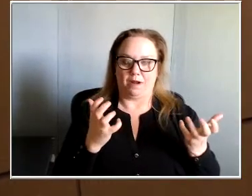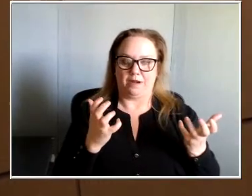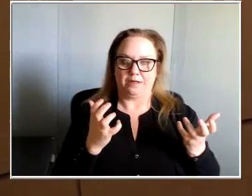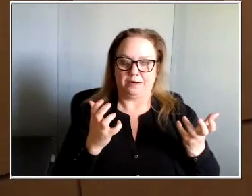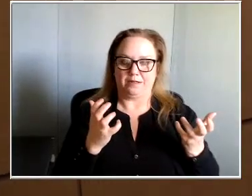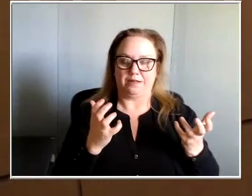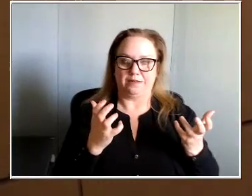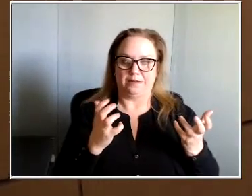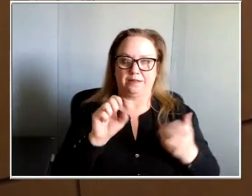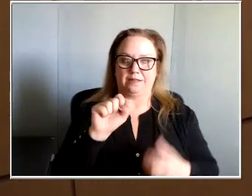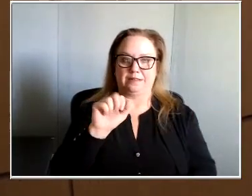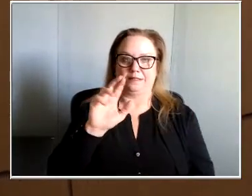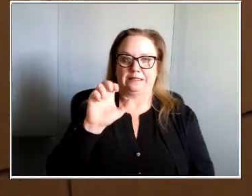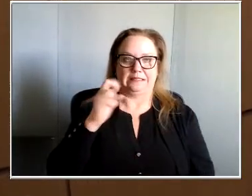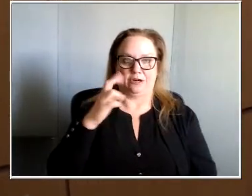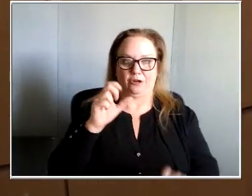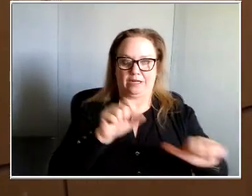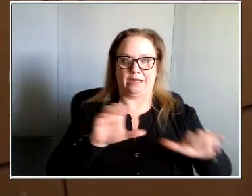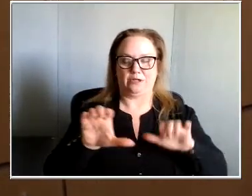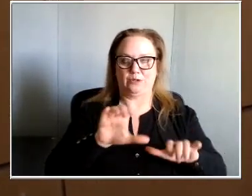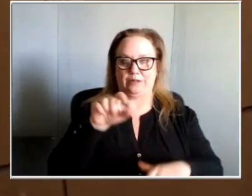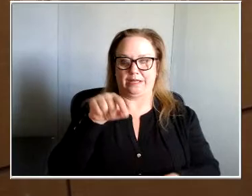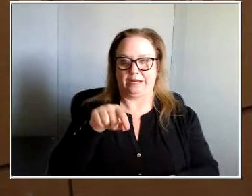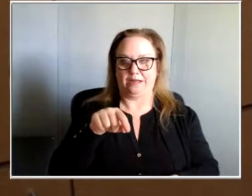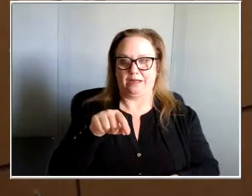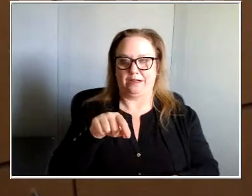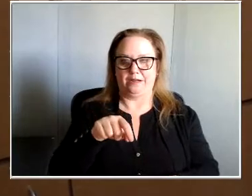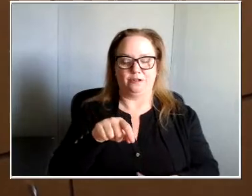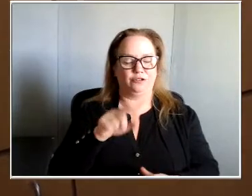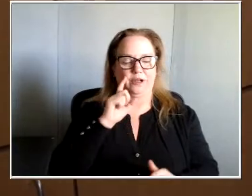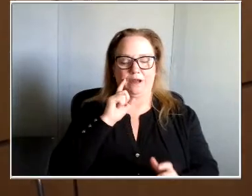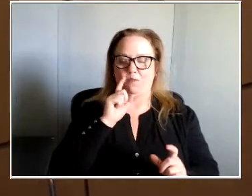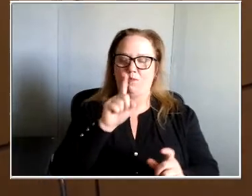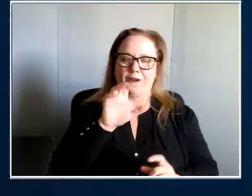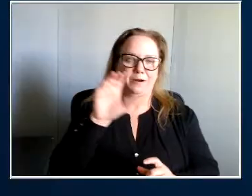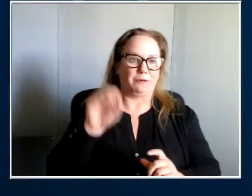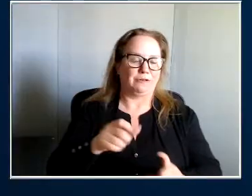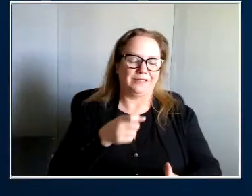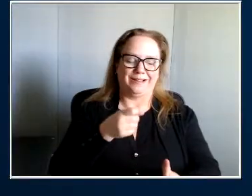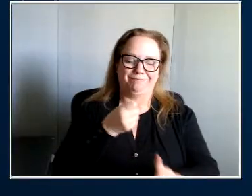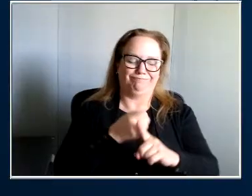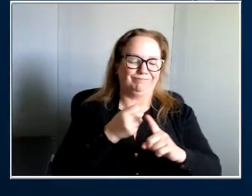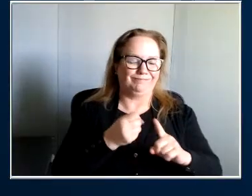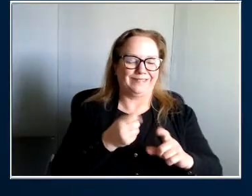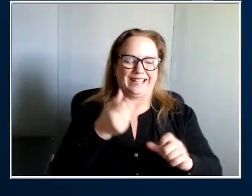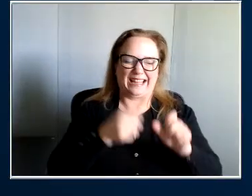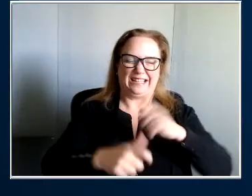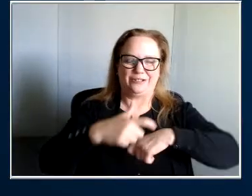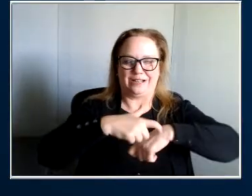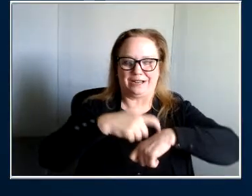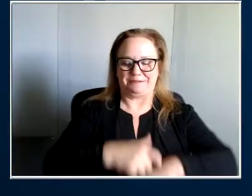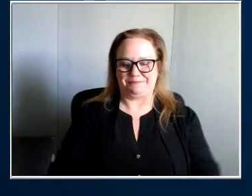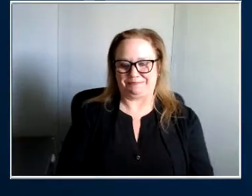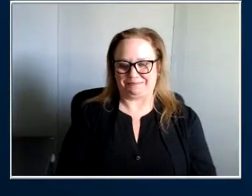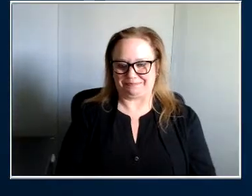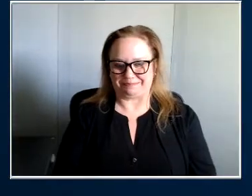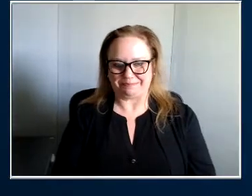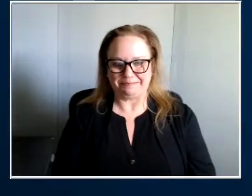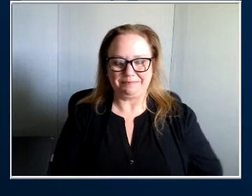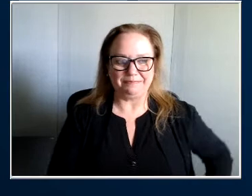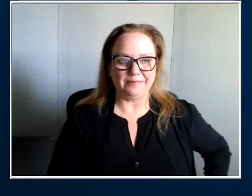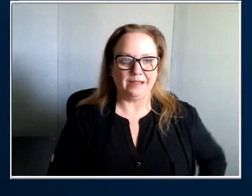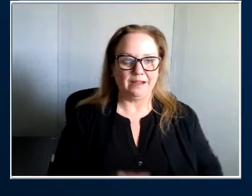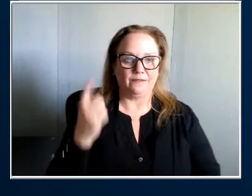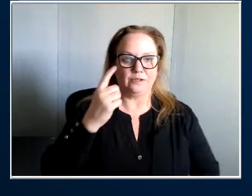Sarah can do that in here. She nails it every time. That's impressive. So for someone like me who's